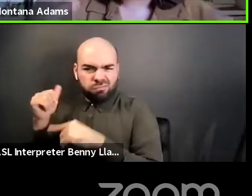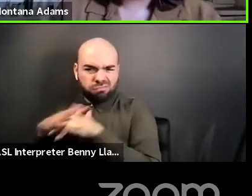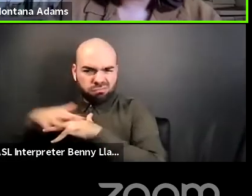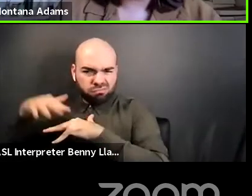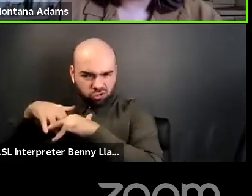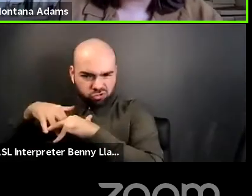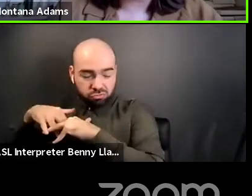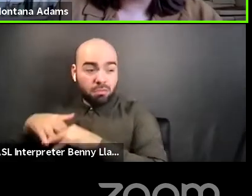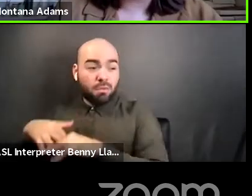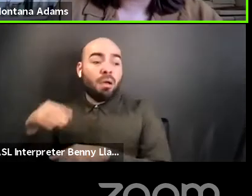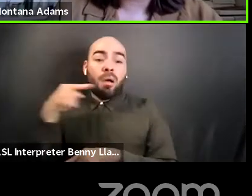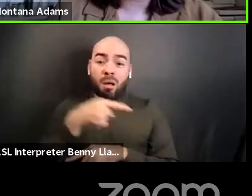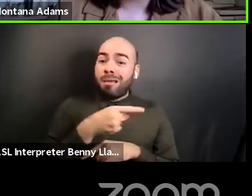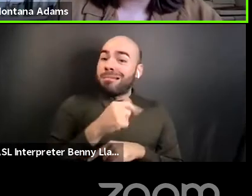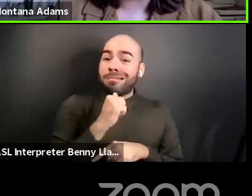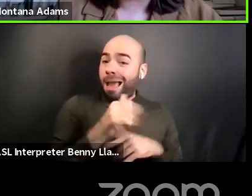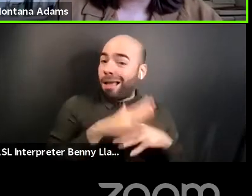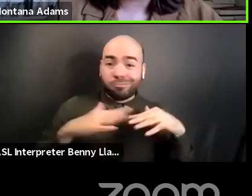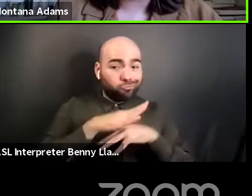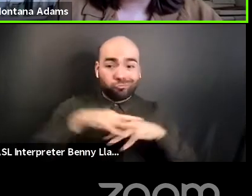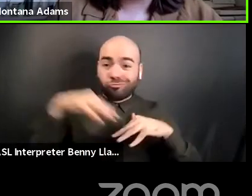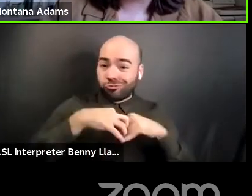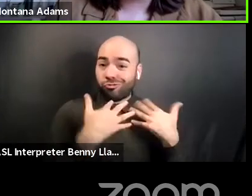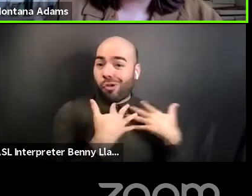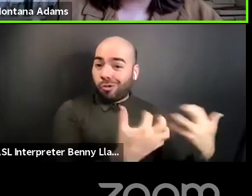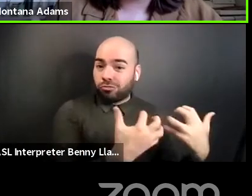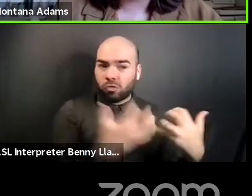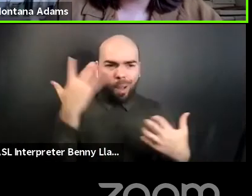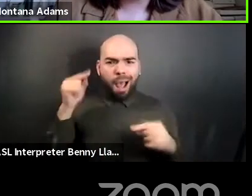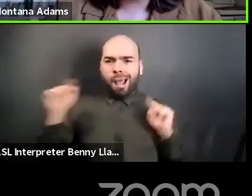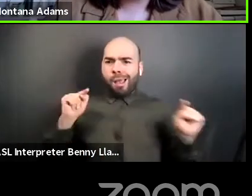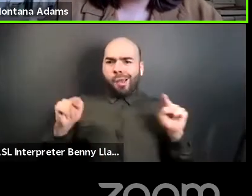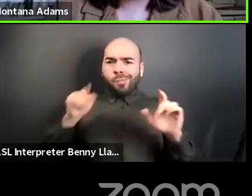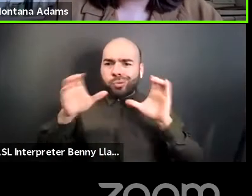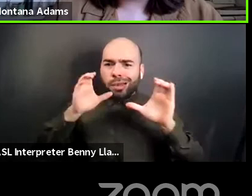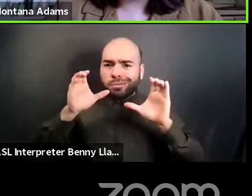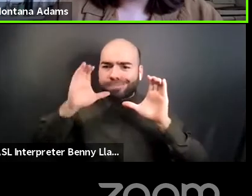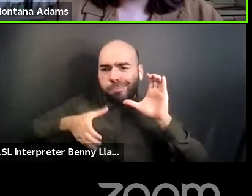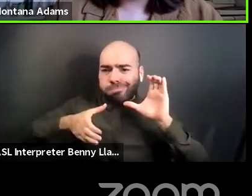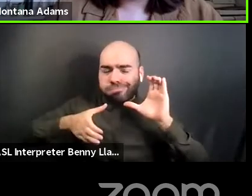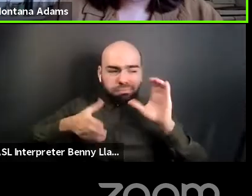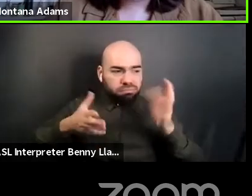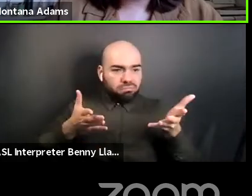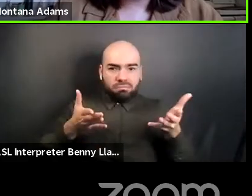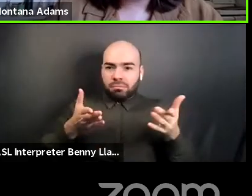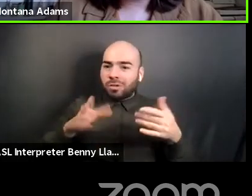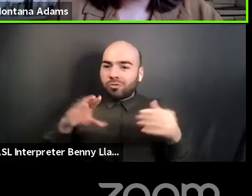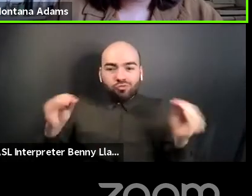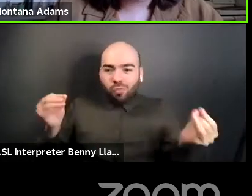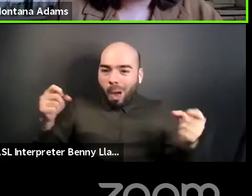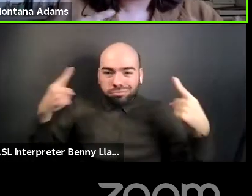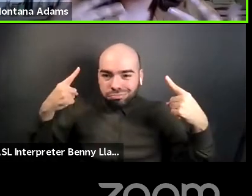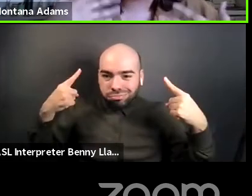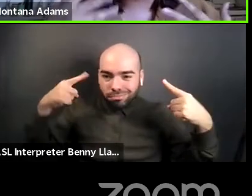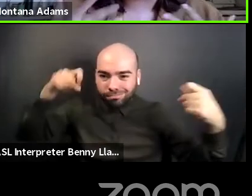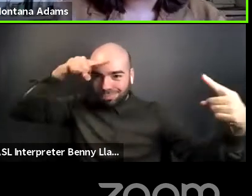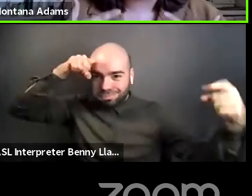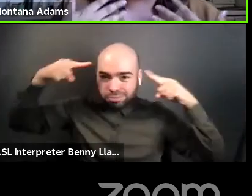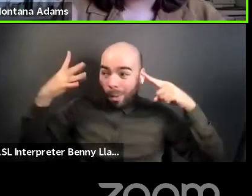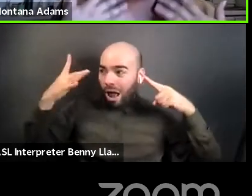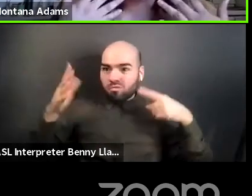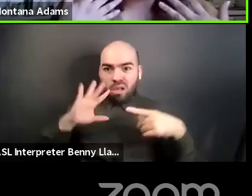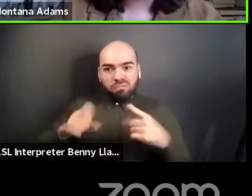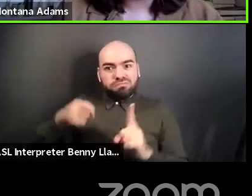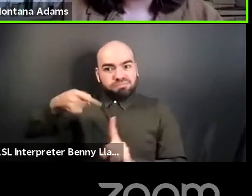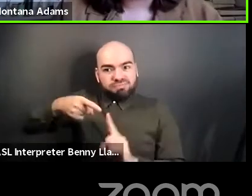the non-Indigenous audience, because that kind of leaves it up to like, there could be violence shed. You know what I mean? Like there could